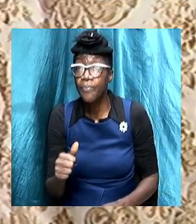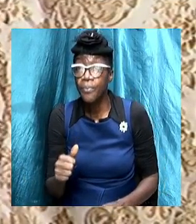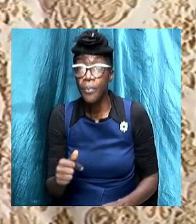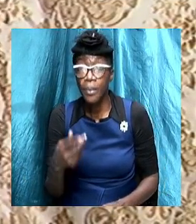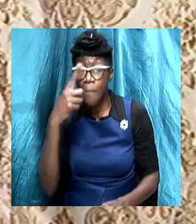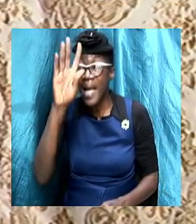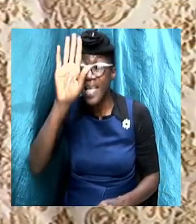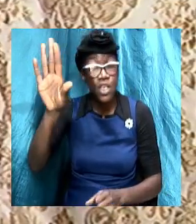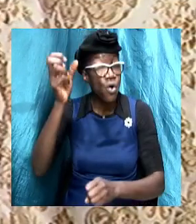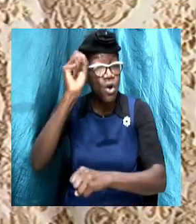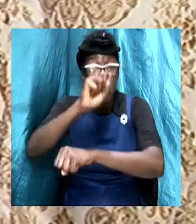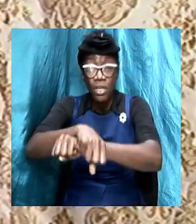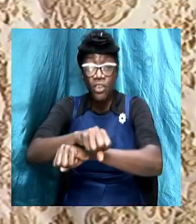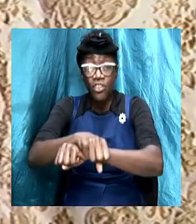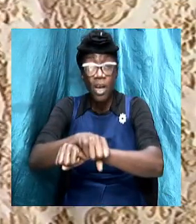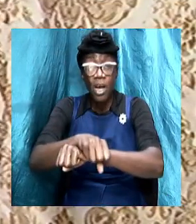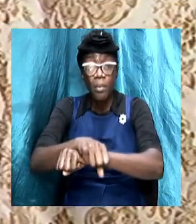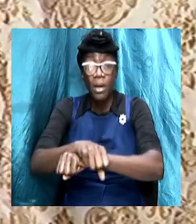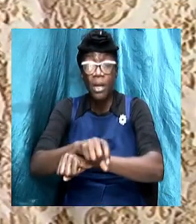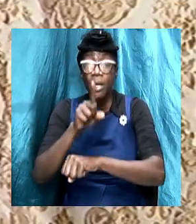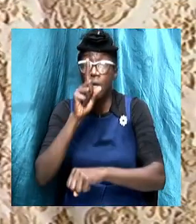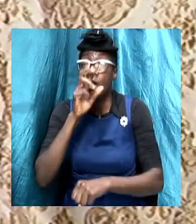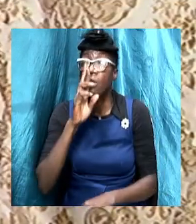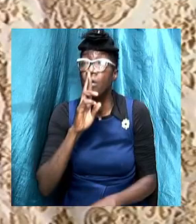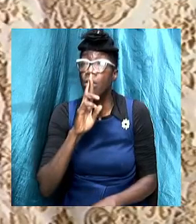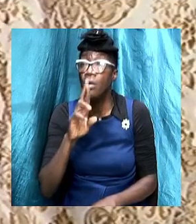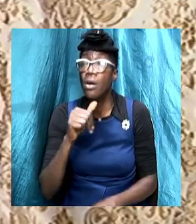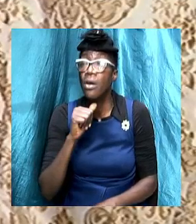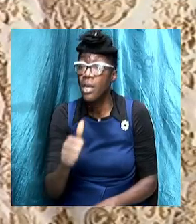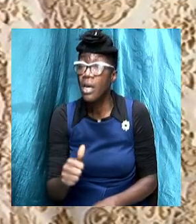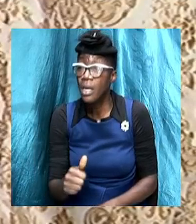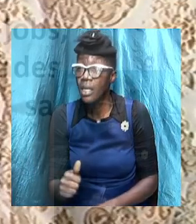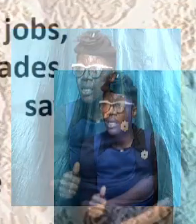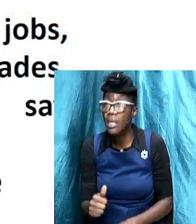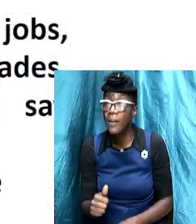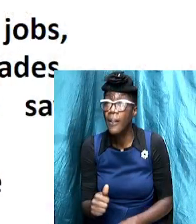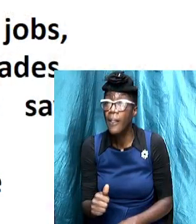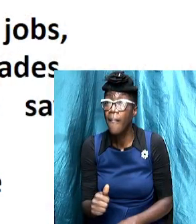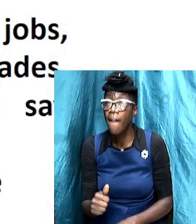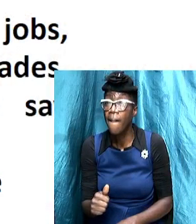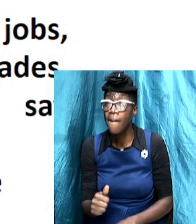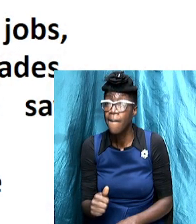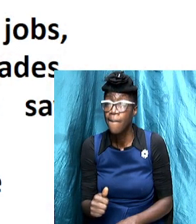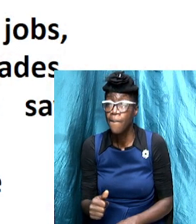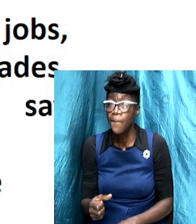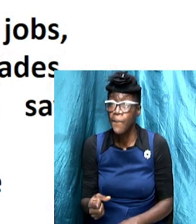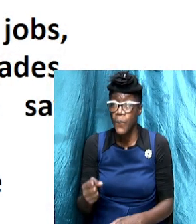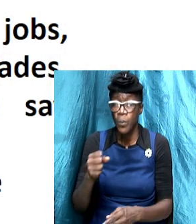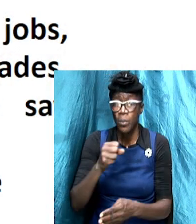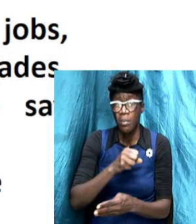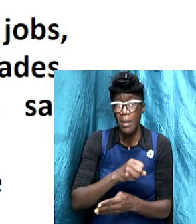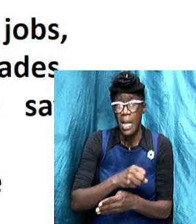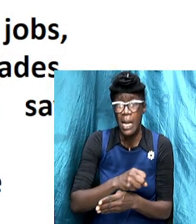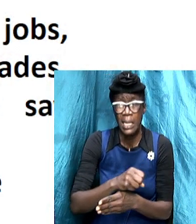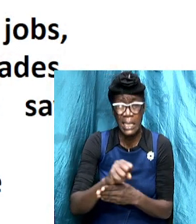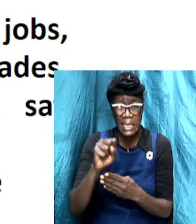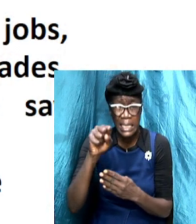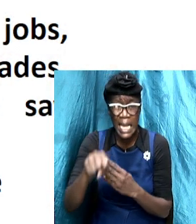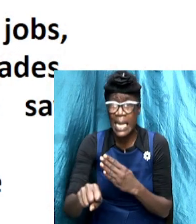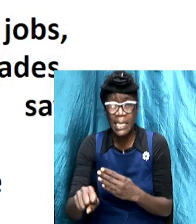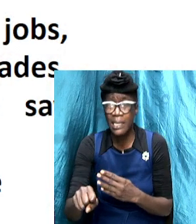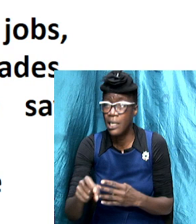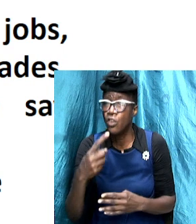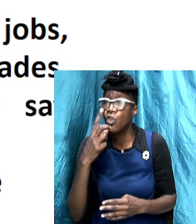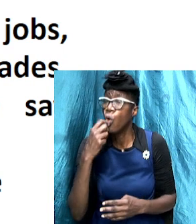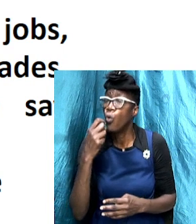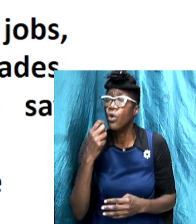job. You are not a scientist who is a Christian. You are